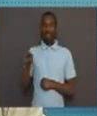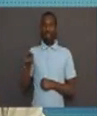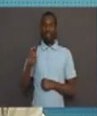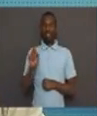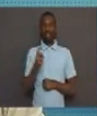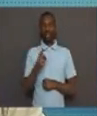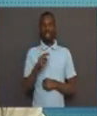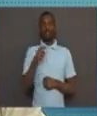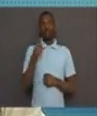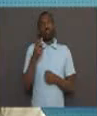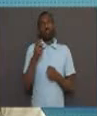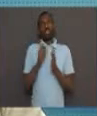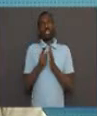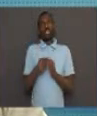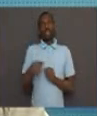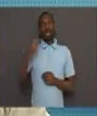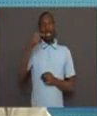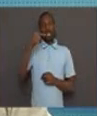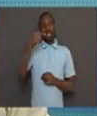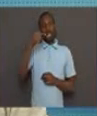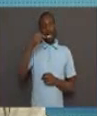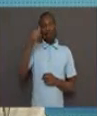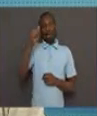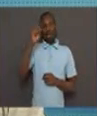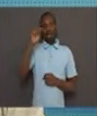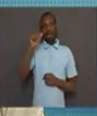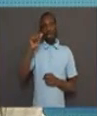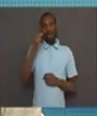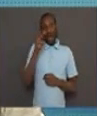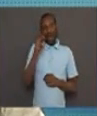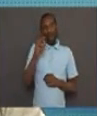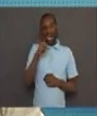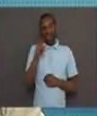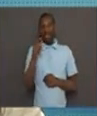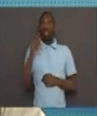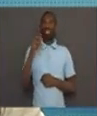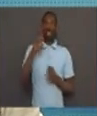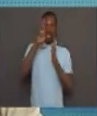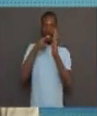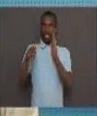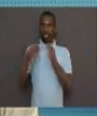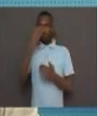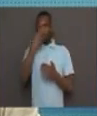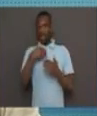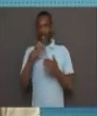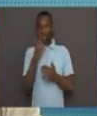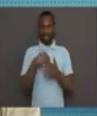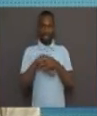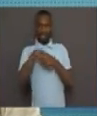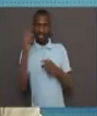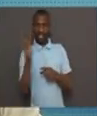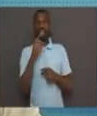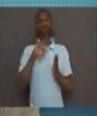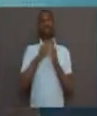of electromagnetic waves such as gamma radiation or in the form